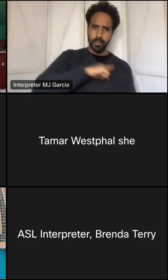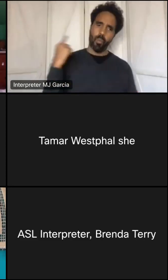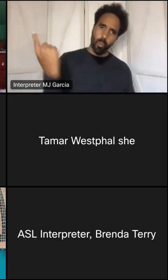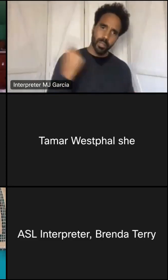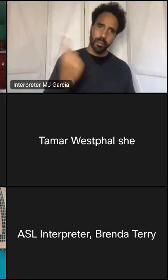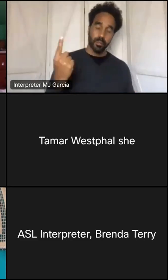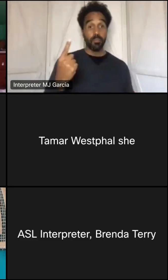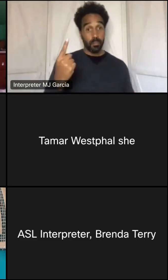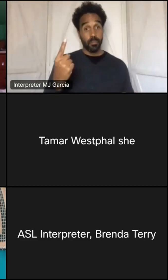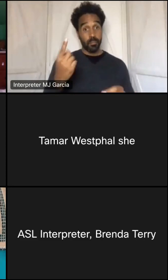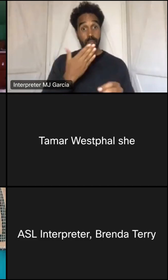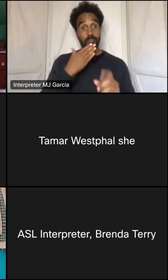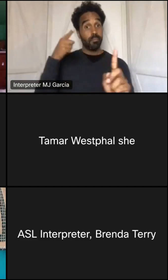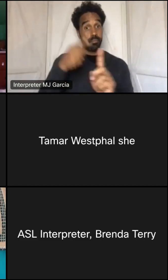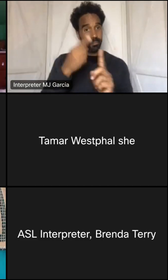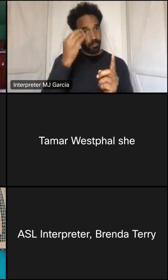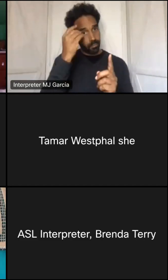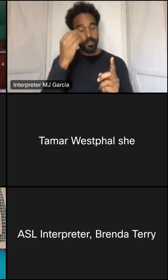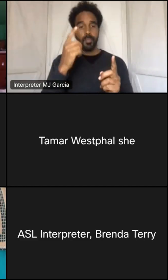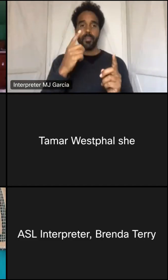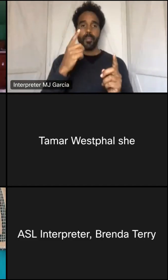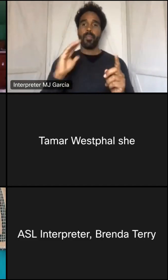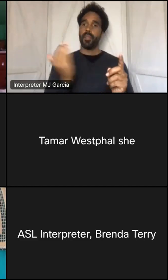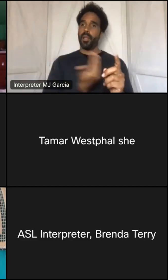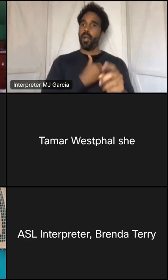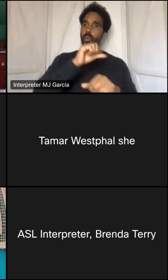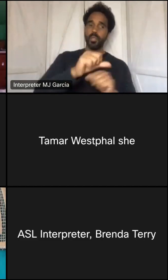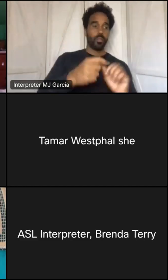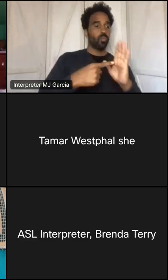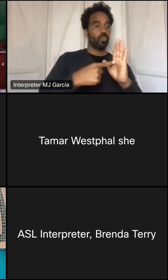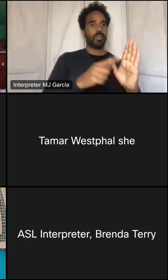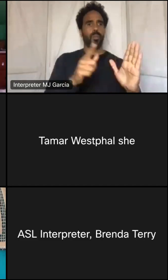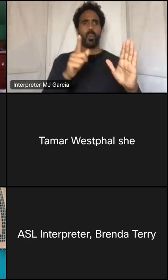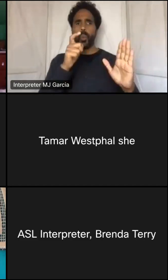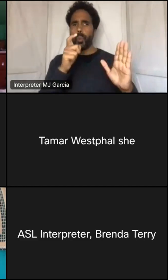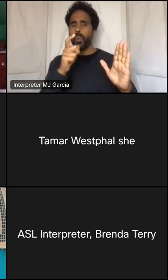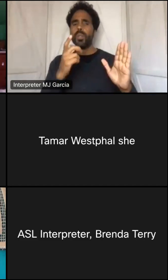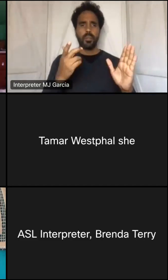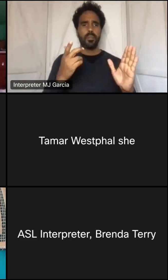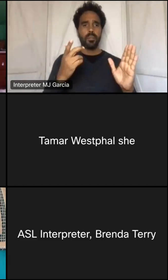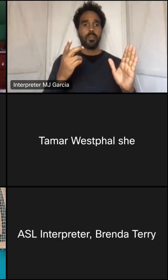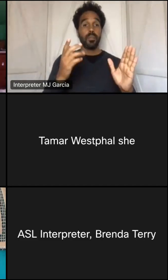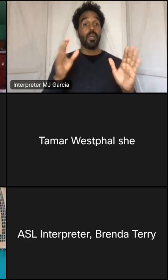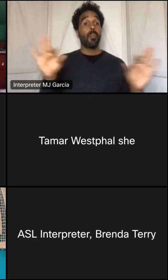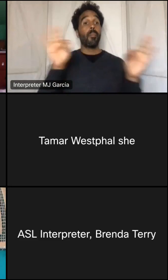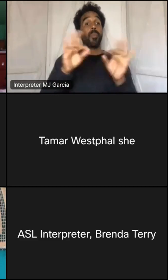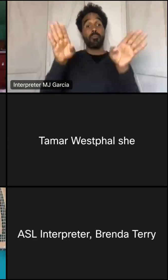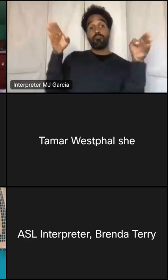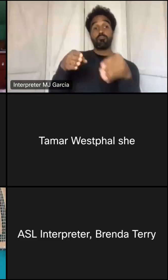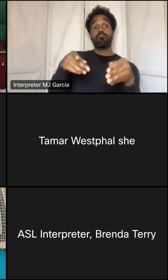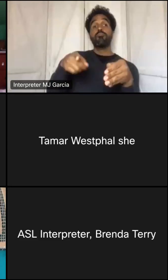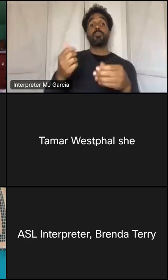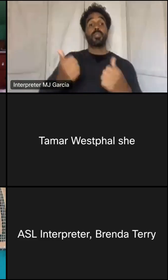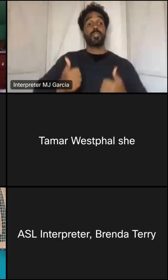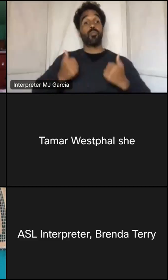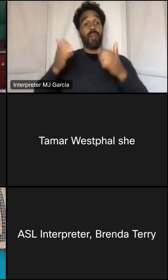about who's represented in the work that we do. And so we always want to center survivors in our